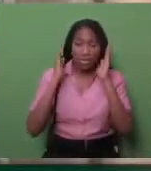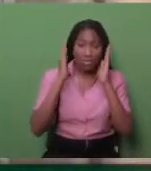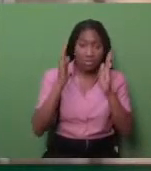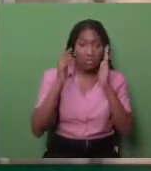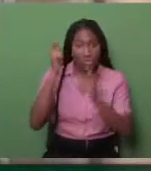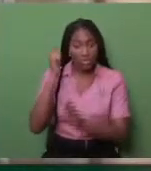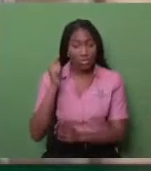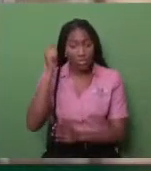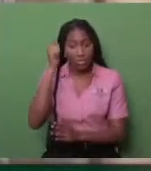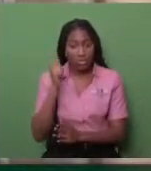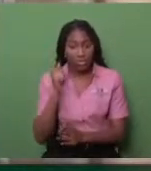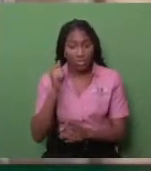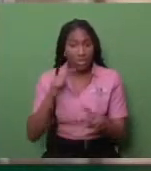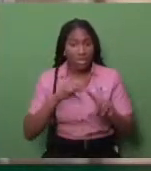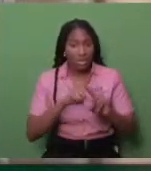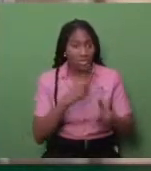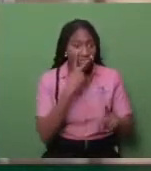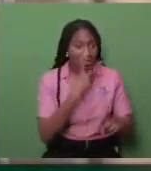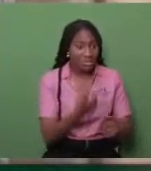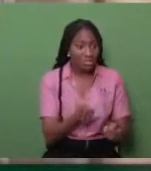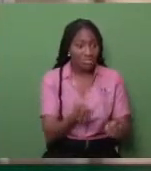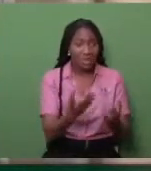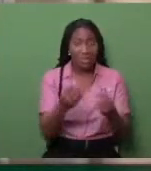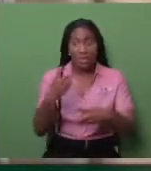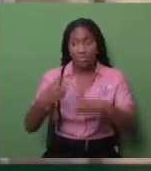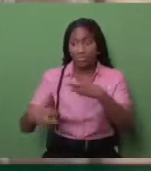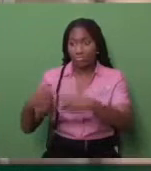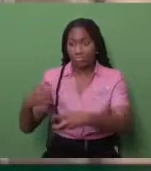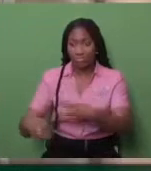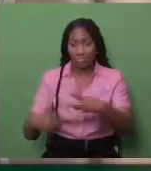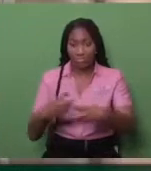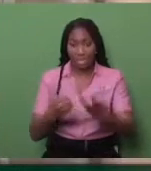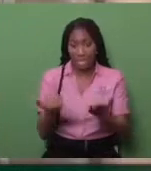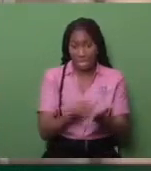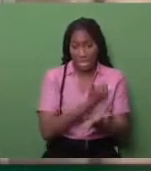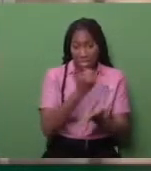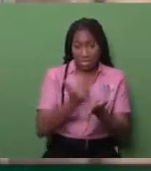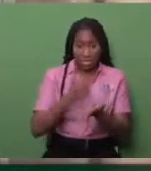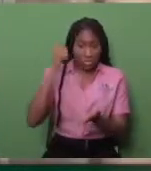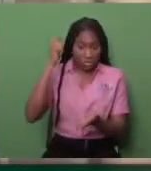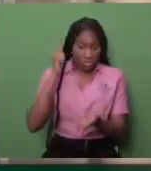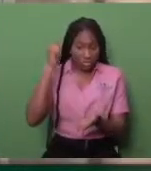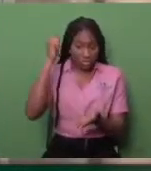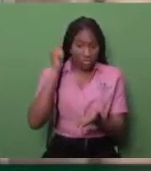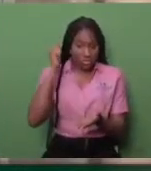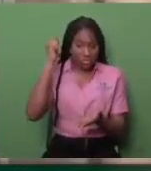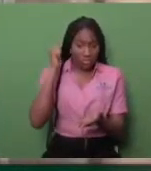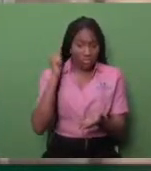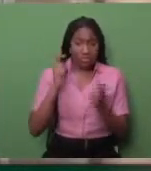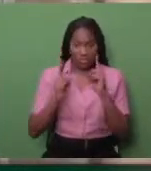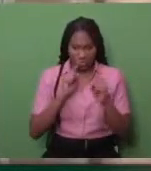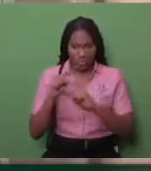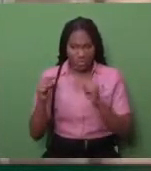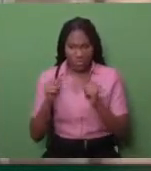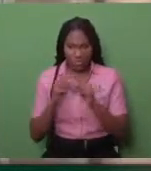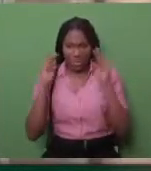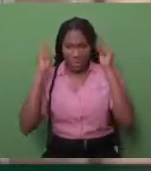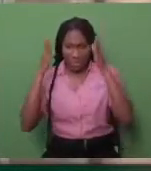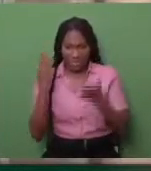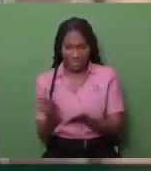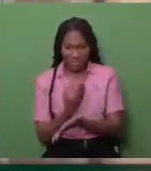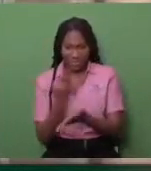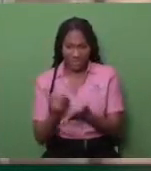crisis. Speaking about the salary relief grant, which falls under his portfolio, the minister boasted to this